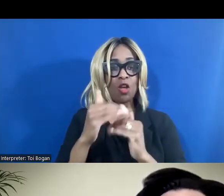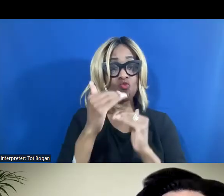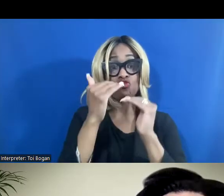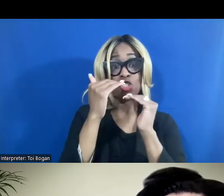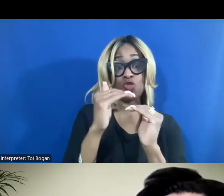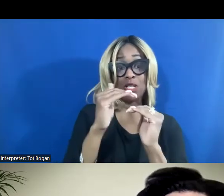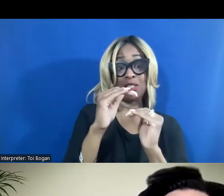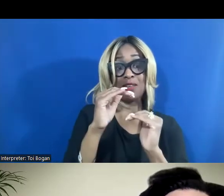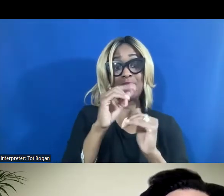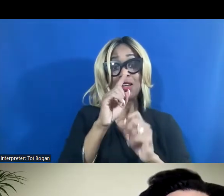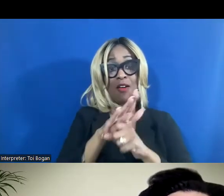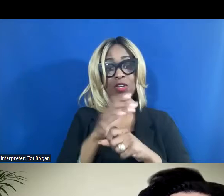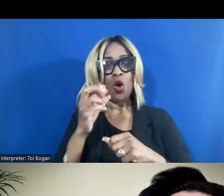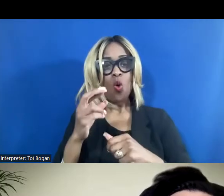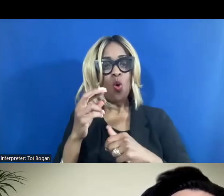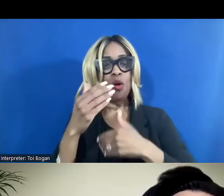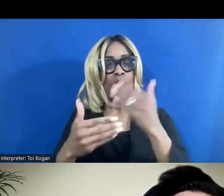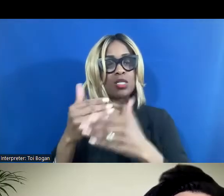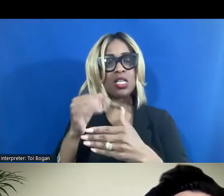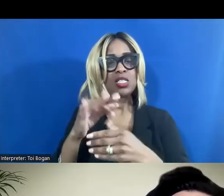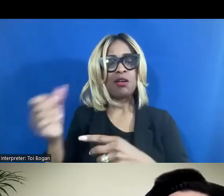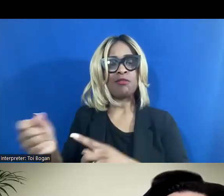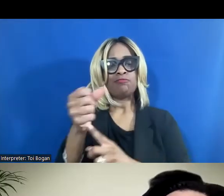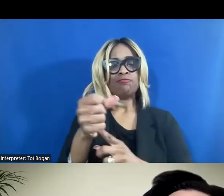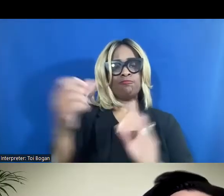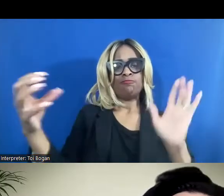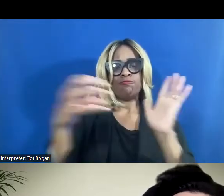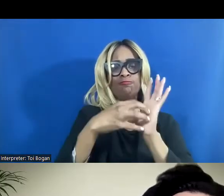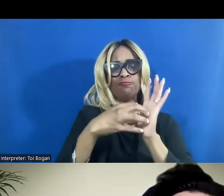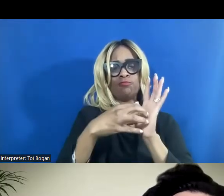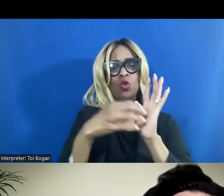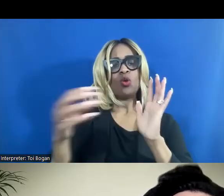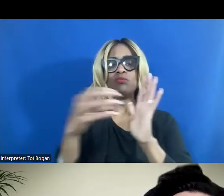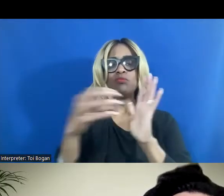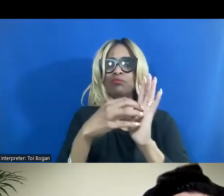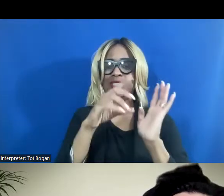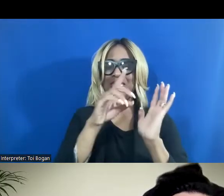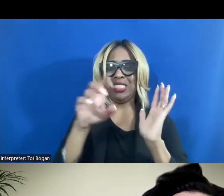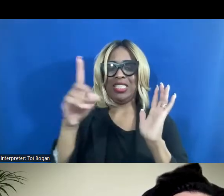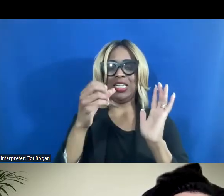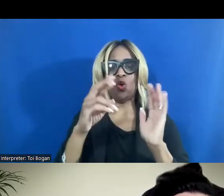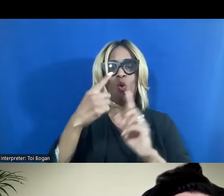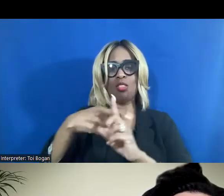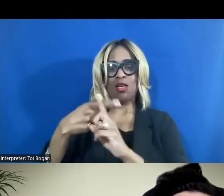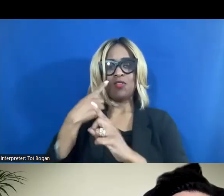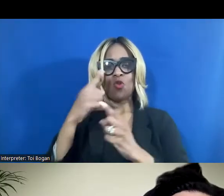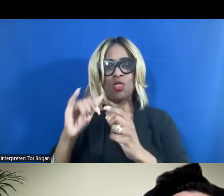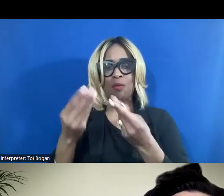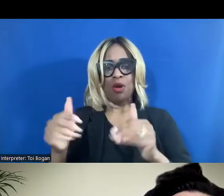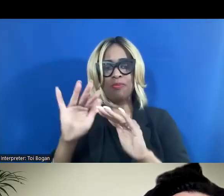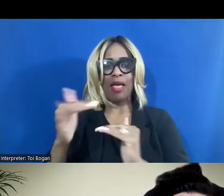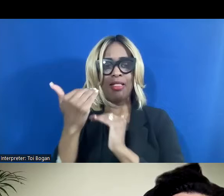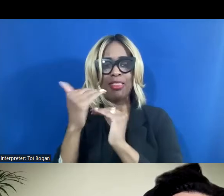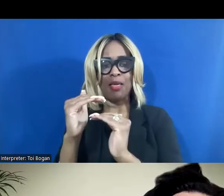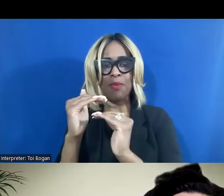or processes of placing a clause in the deed or lease to the property that limits what the owner